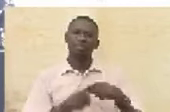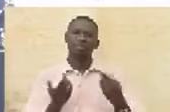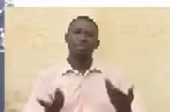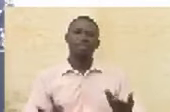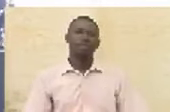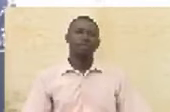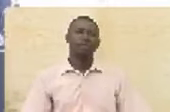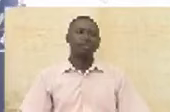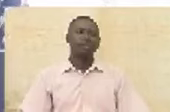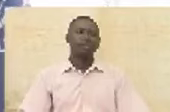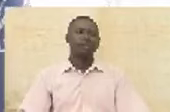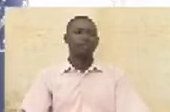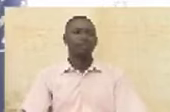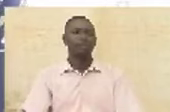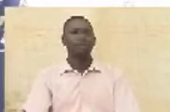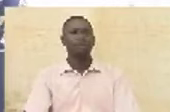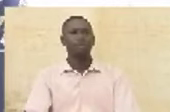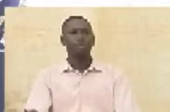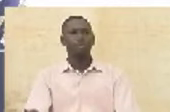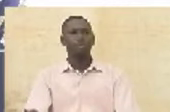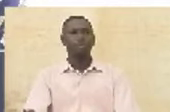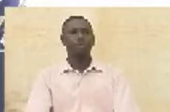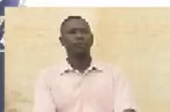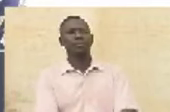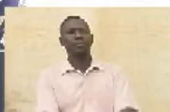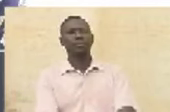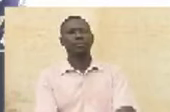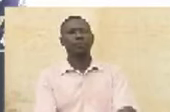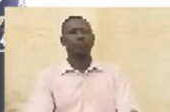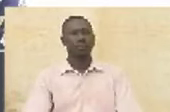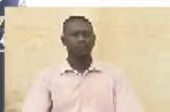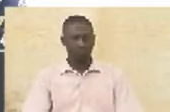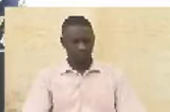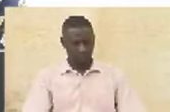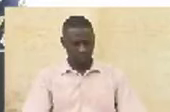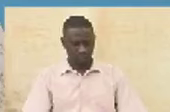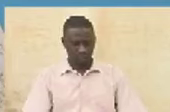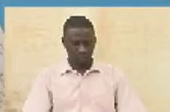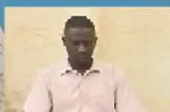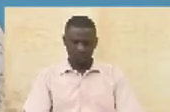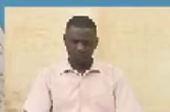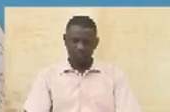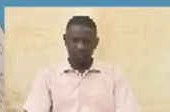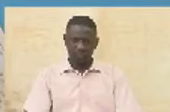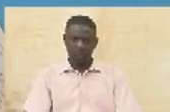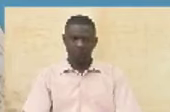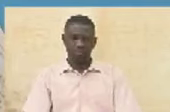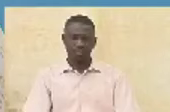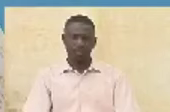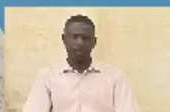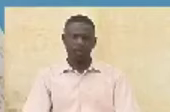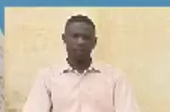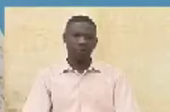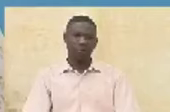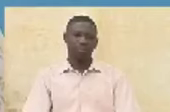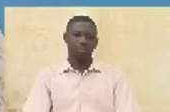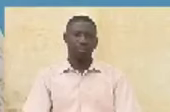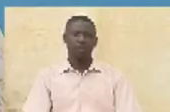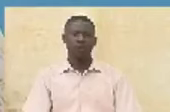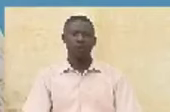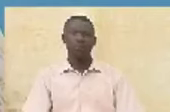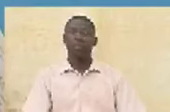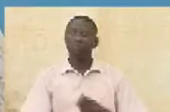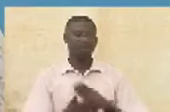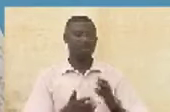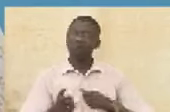da ya min tariya do ani yitara na kap ye menta fa na ya fa nyaada ka kete balo ko nyaadi la o bata kola. Well, apart